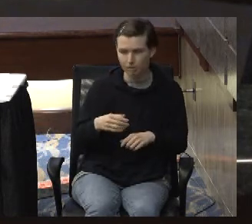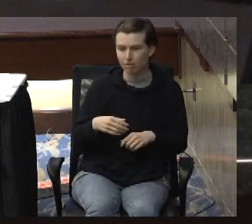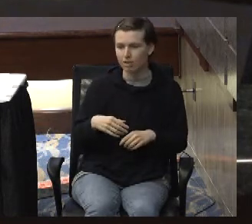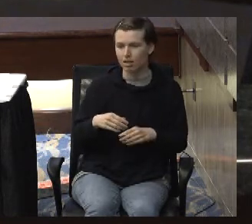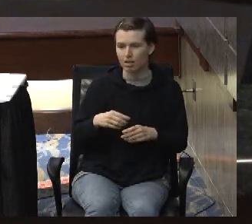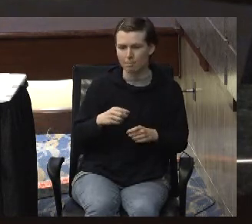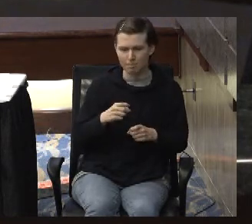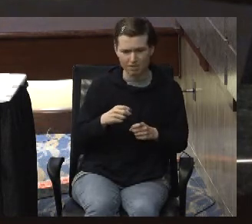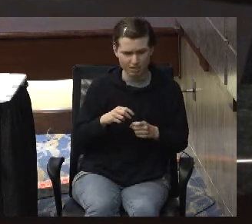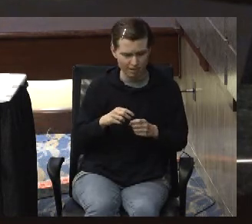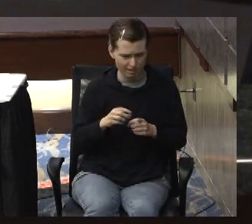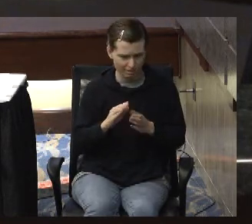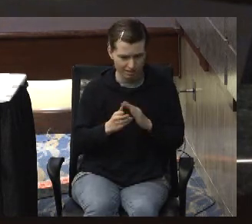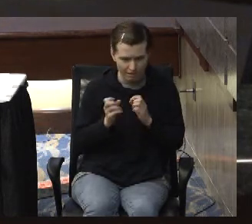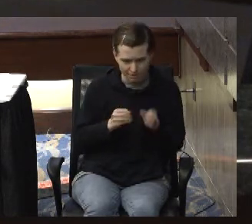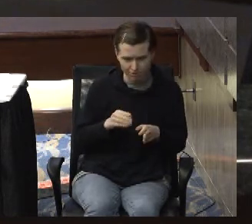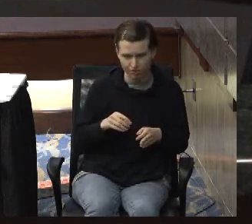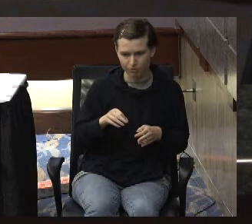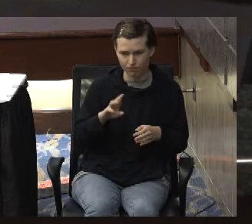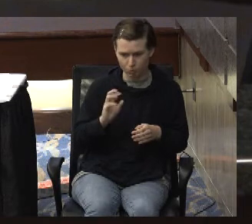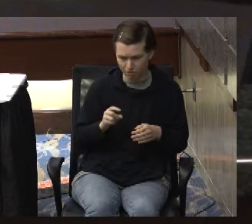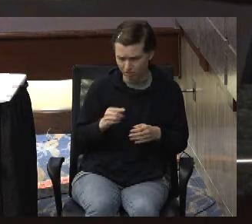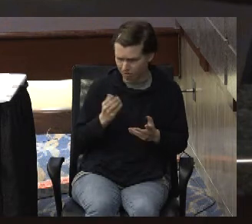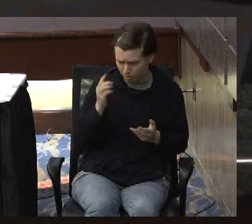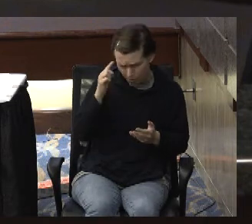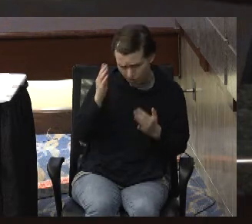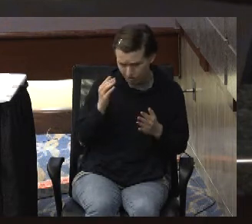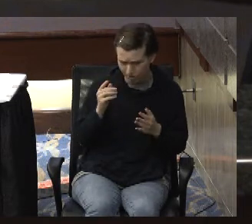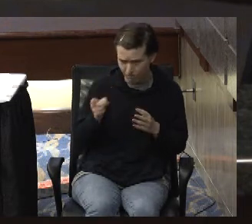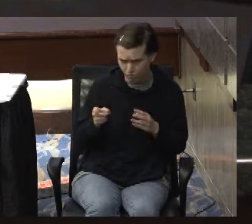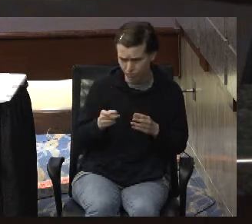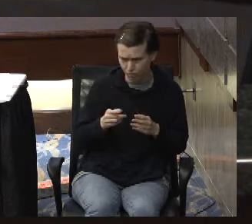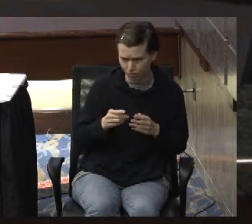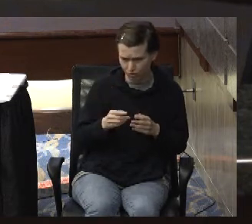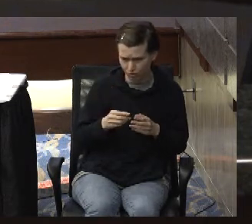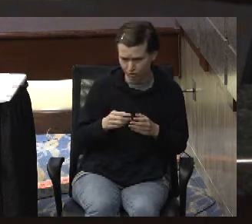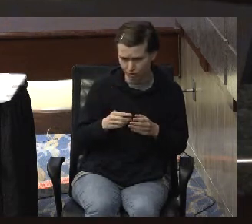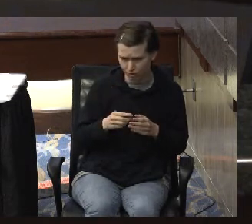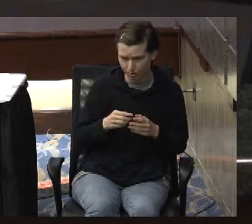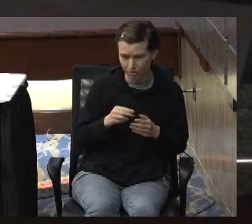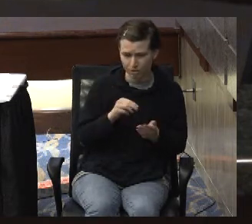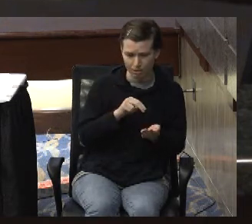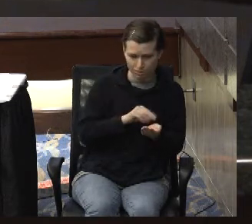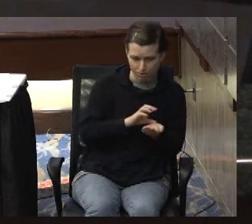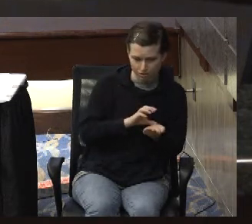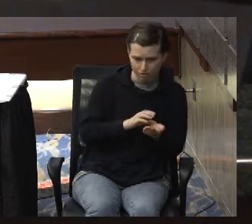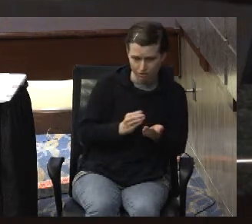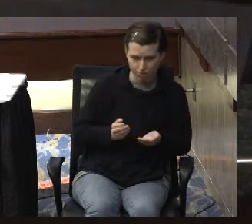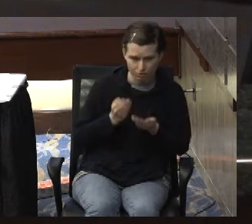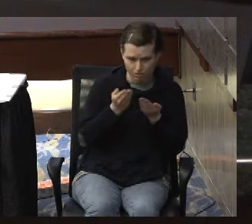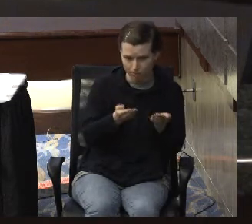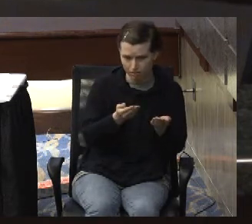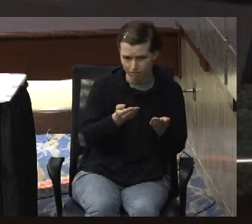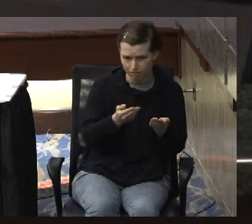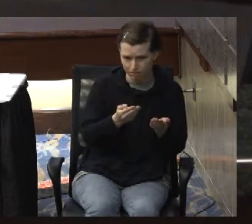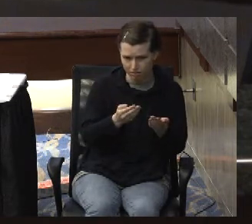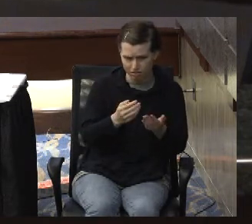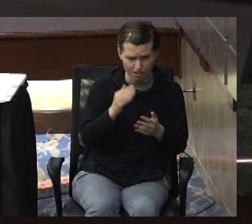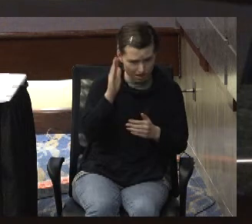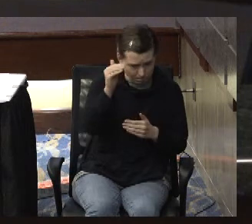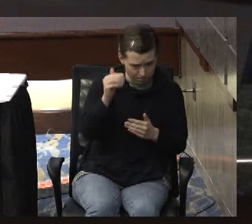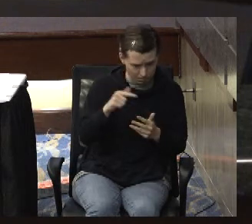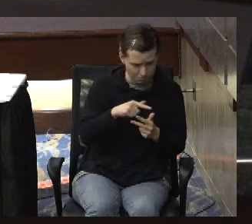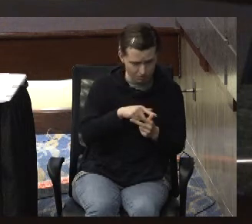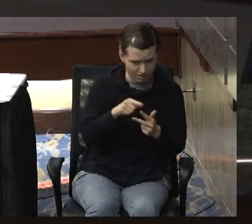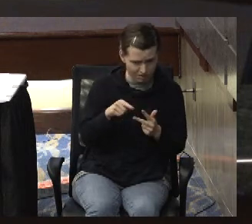speak to some of the things that both Ms. Porter and Dr. Northcutt raised, and if there was exploration into some of these specific